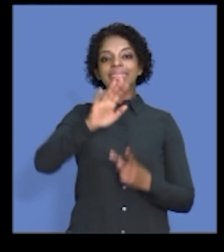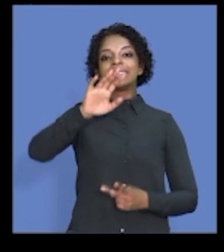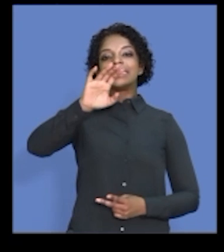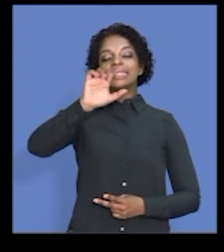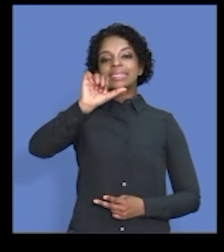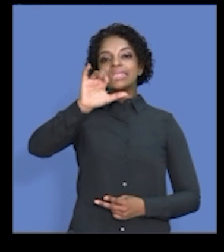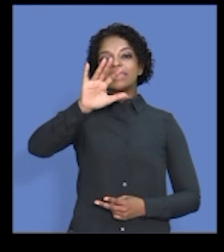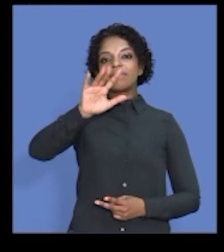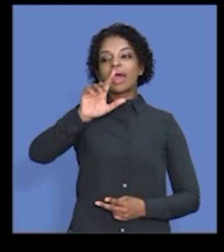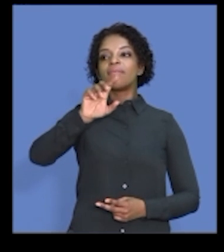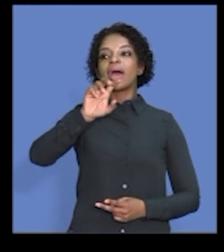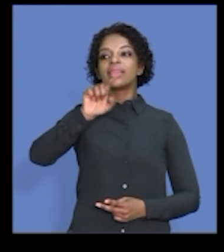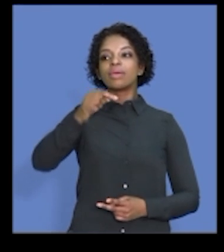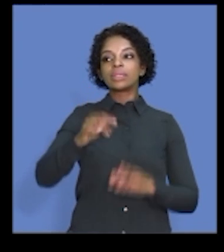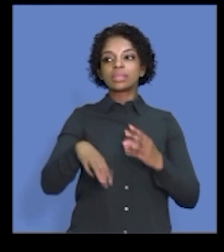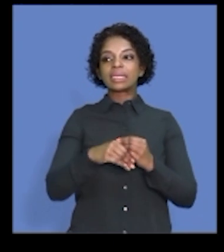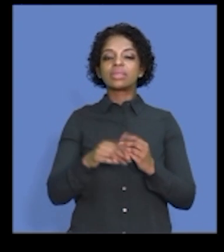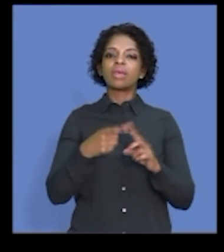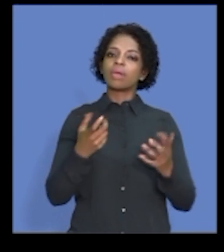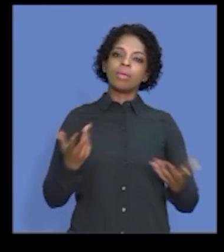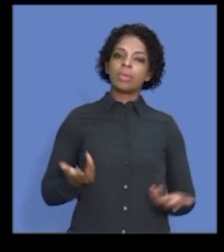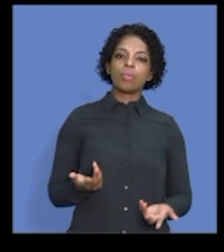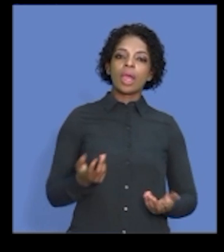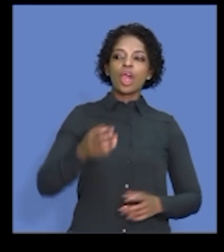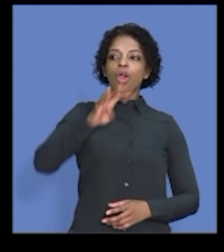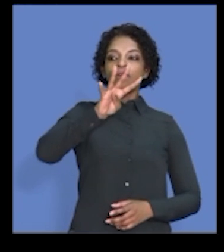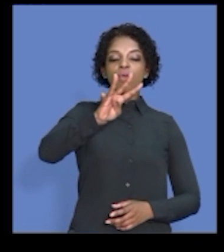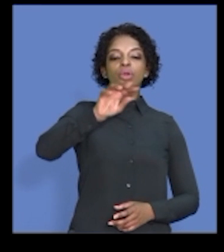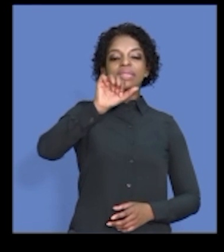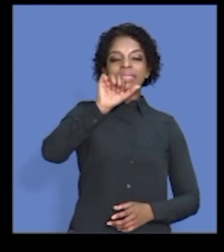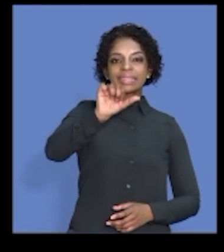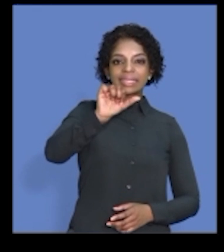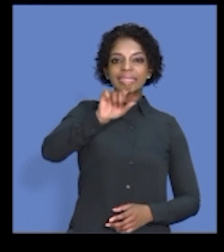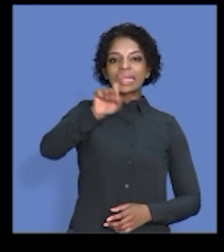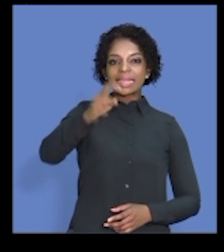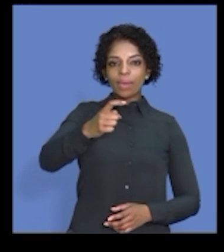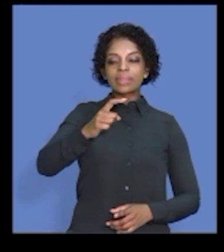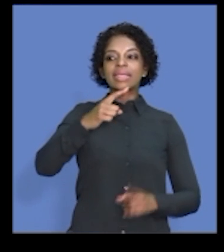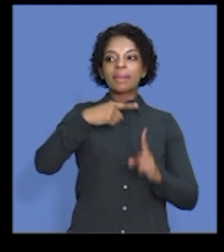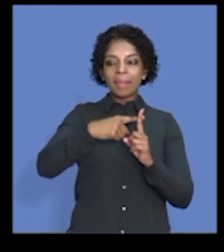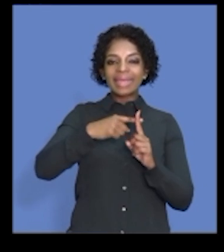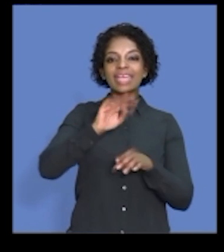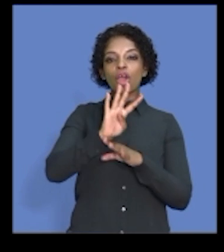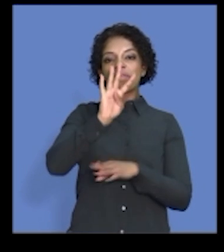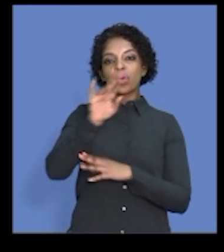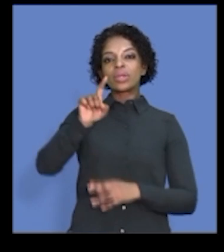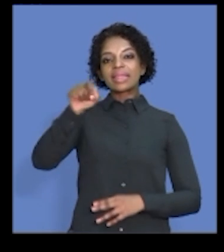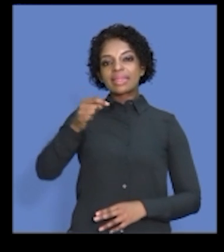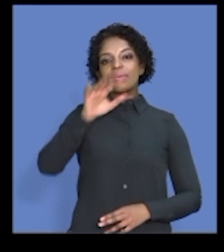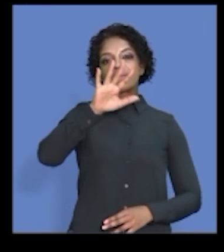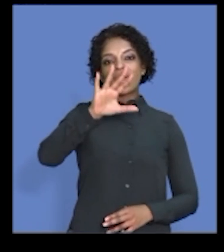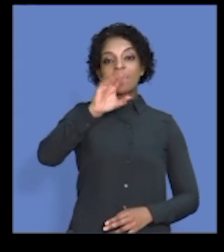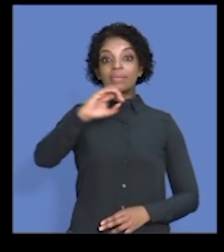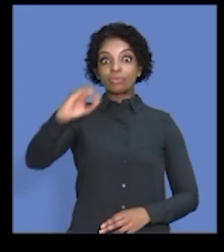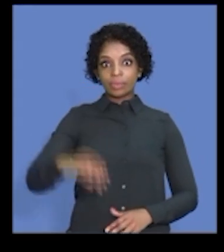the 60,500. Where did the 60,500 come from? 46,000 plus your